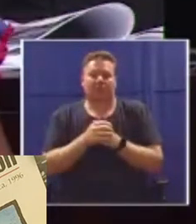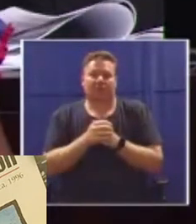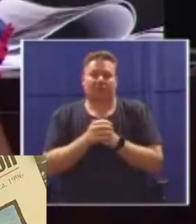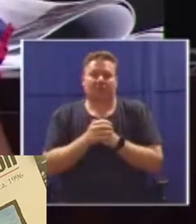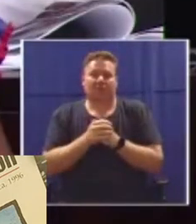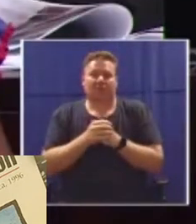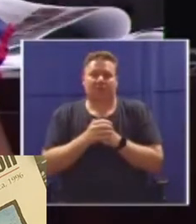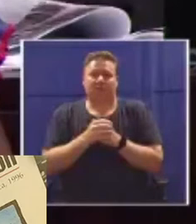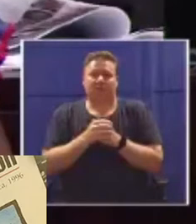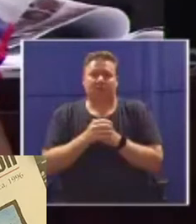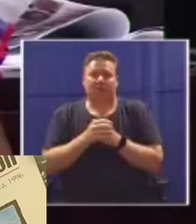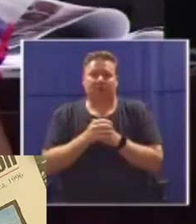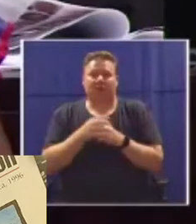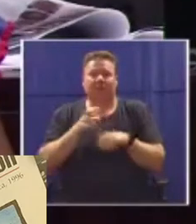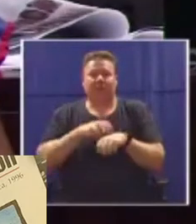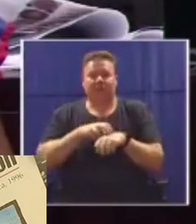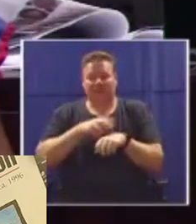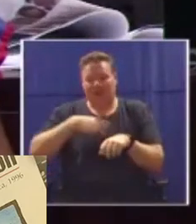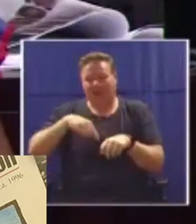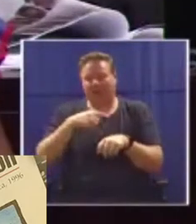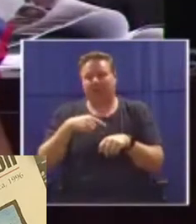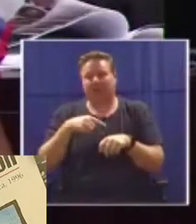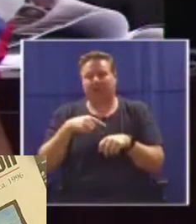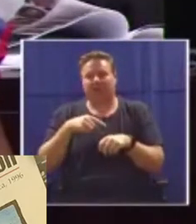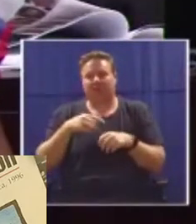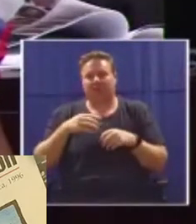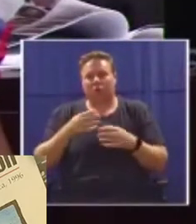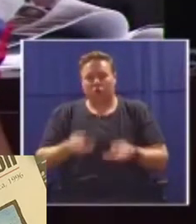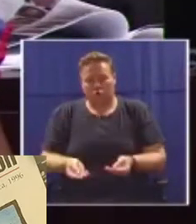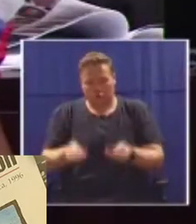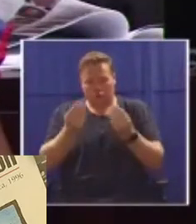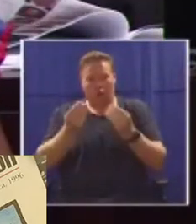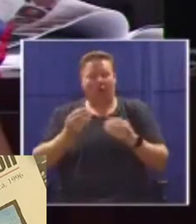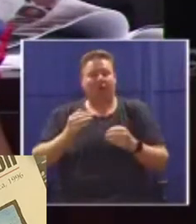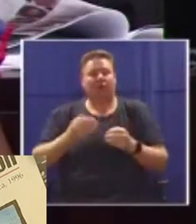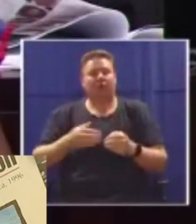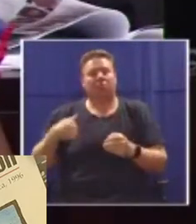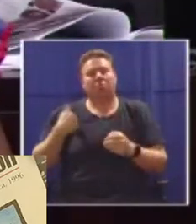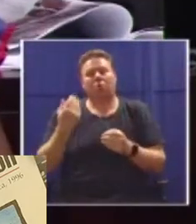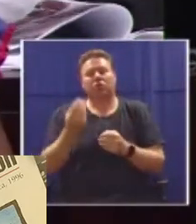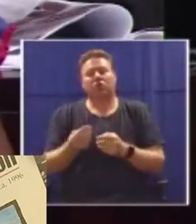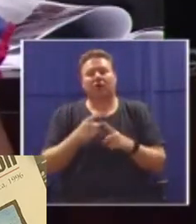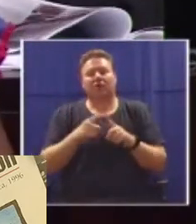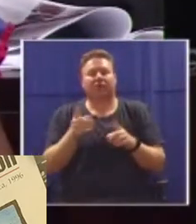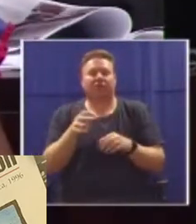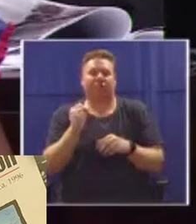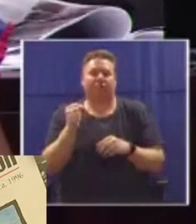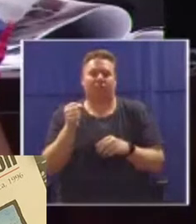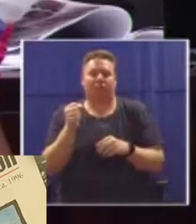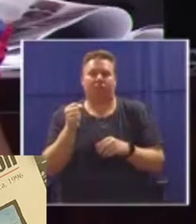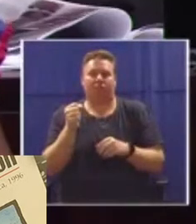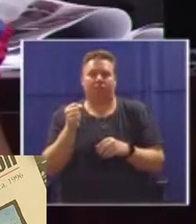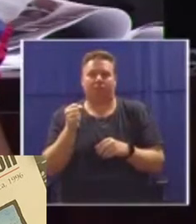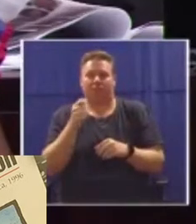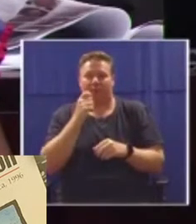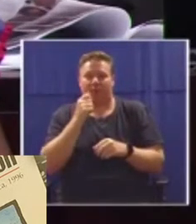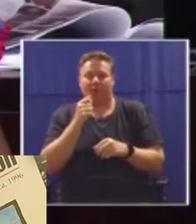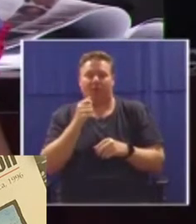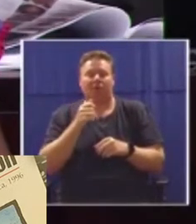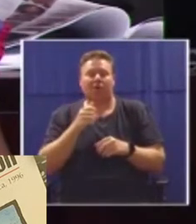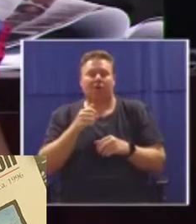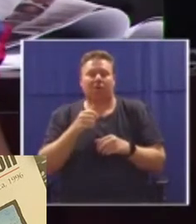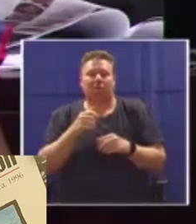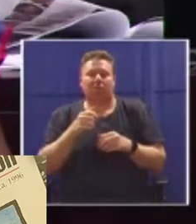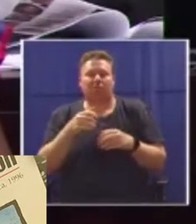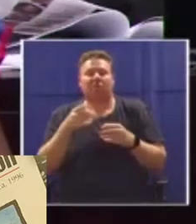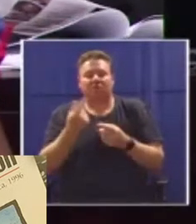humanity. It requires us to praise the boy, to raise the boy child differently so they appreciate women as